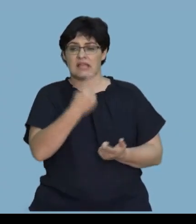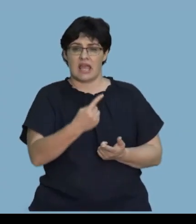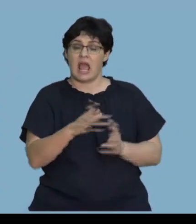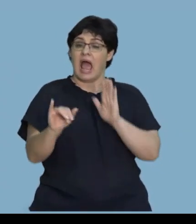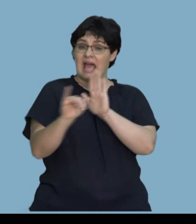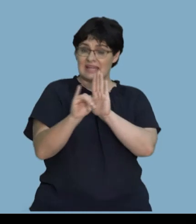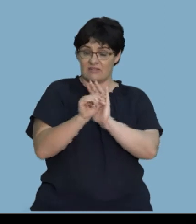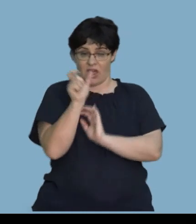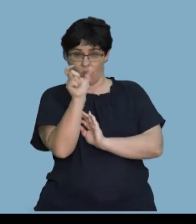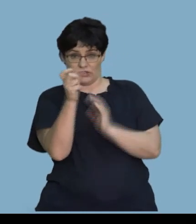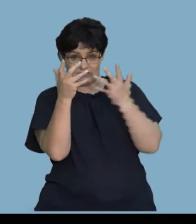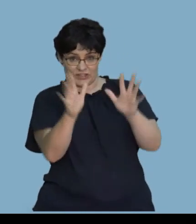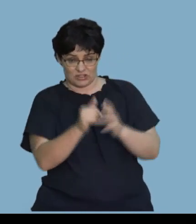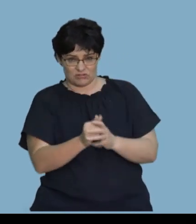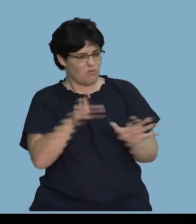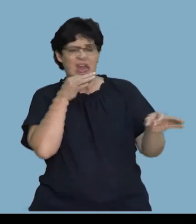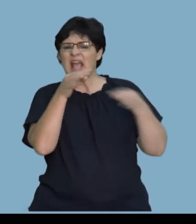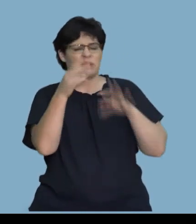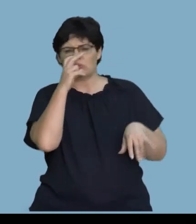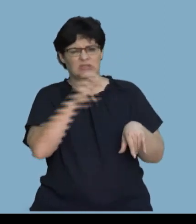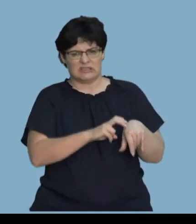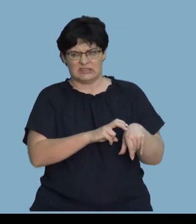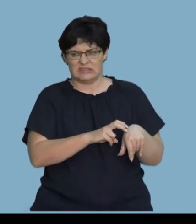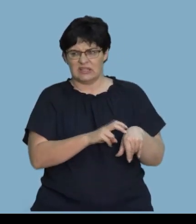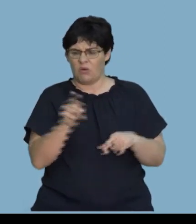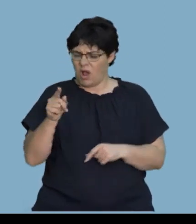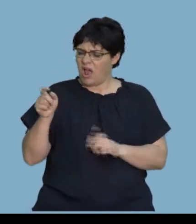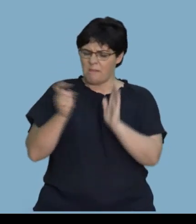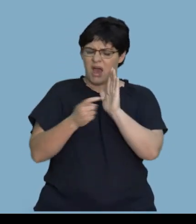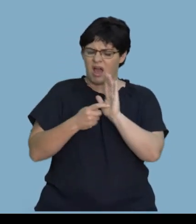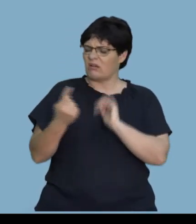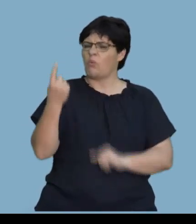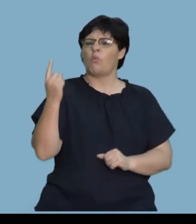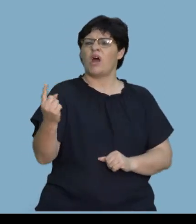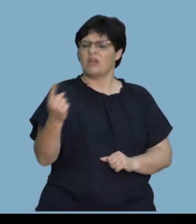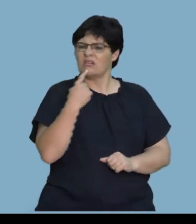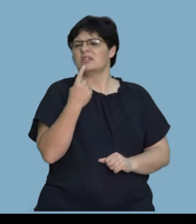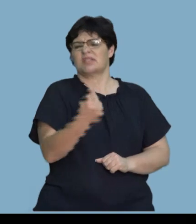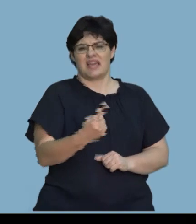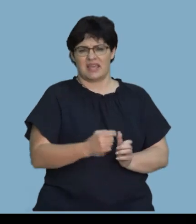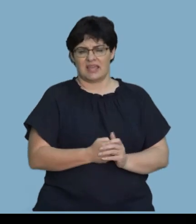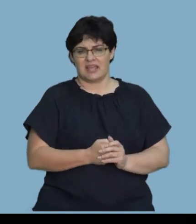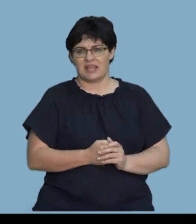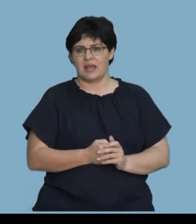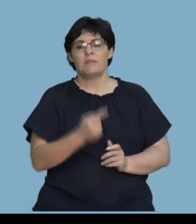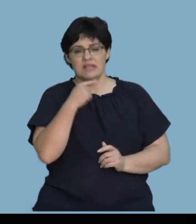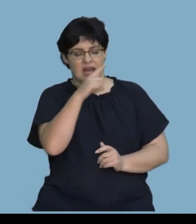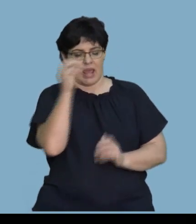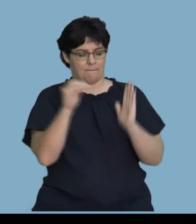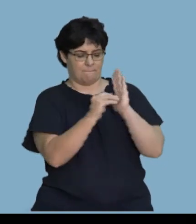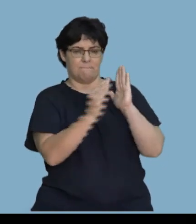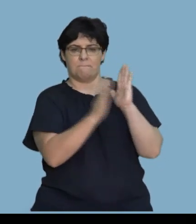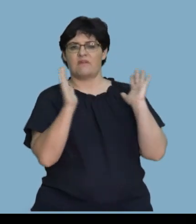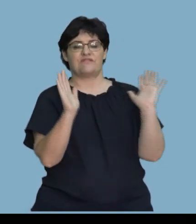the term. No explanation whatsoever. I think even the 1 mark suggests that you just say whatever it